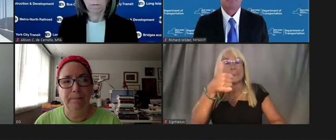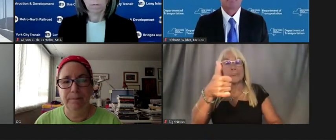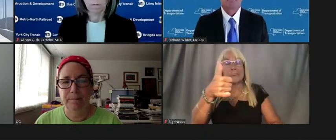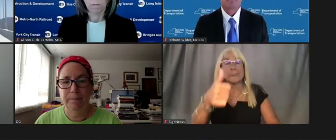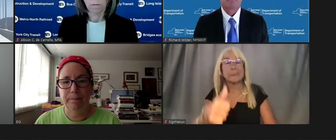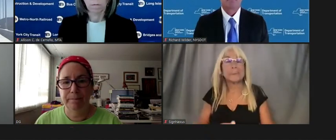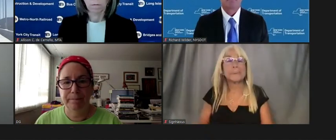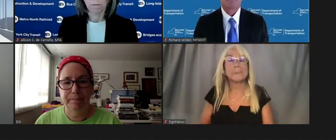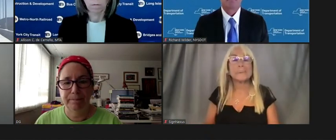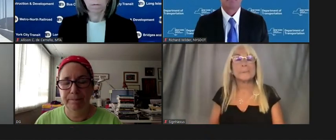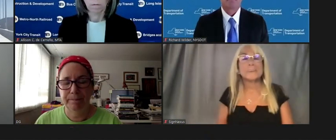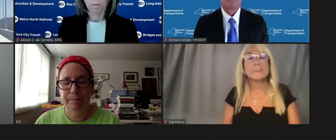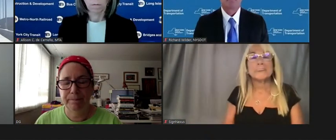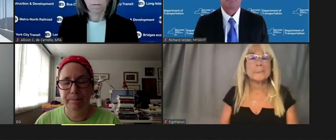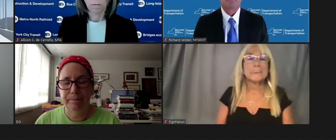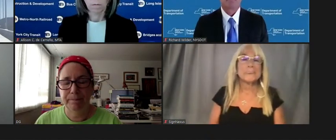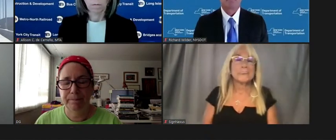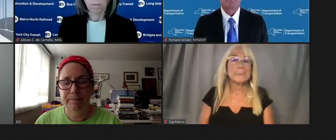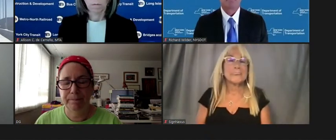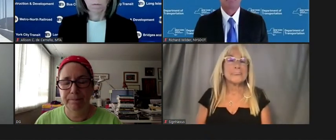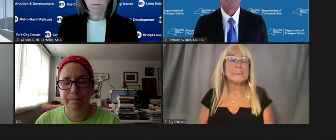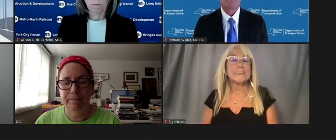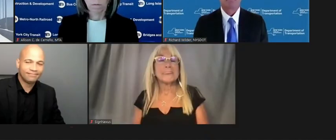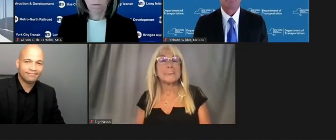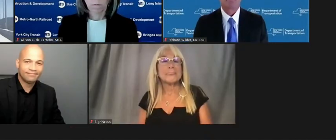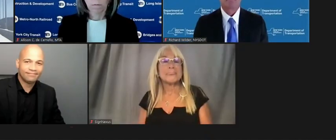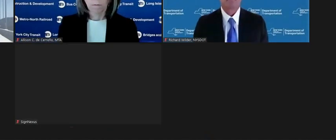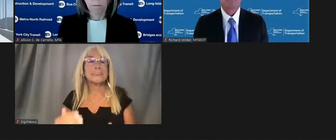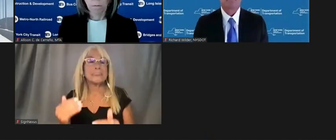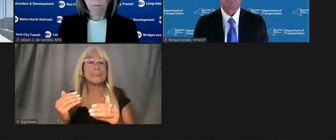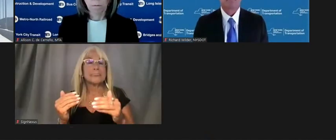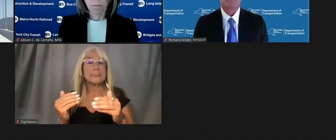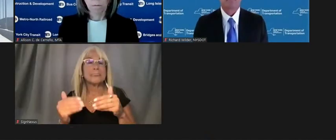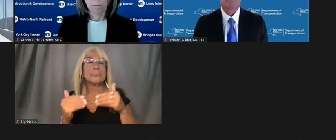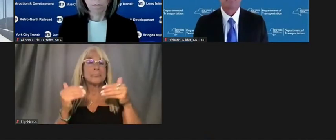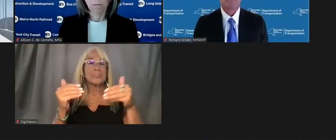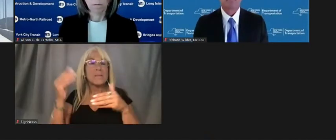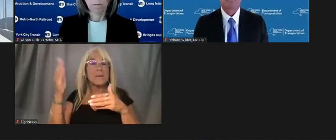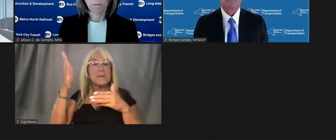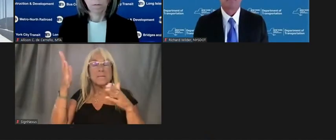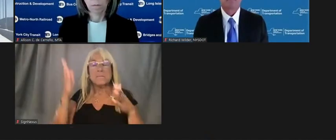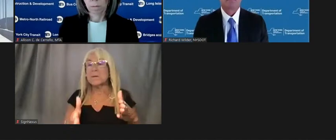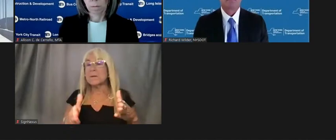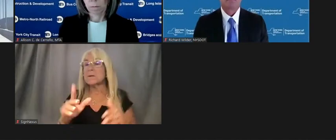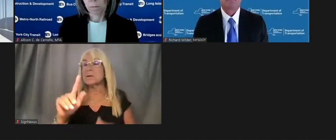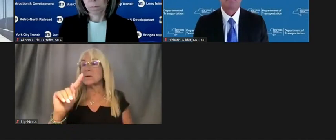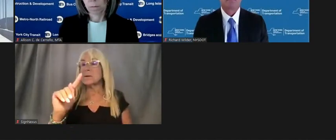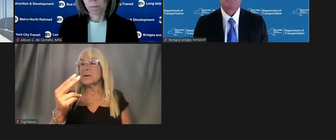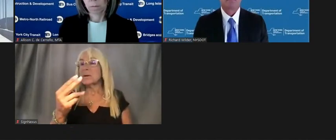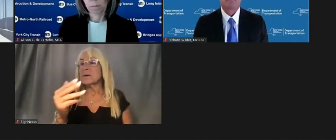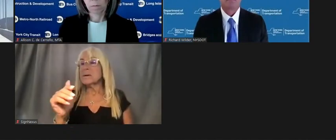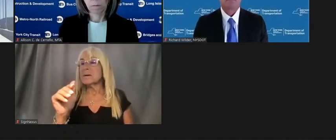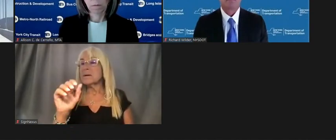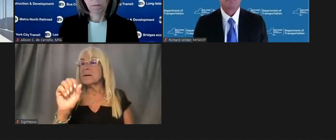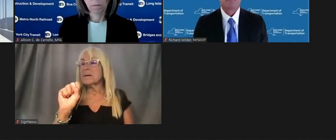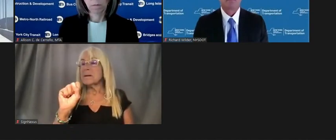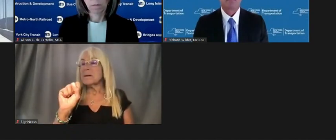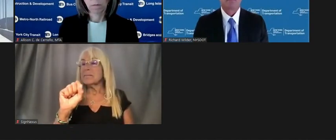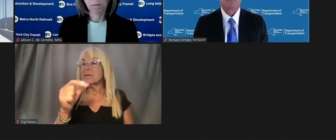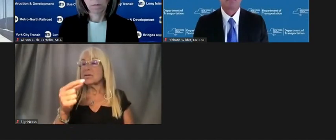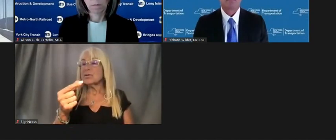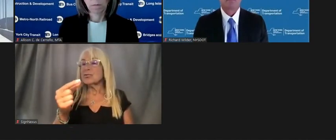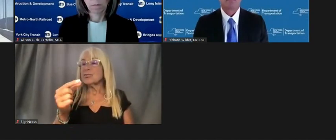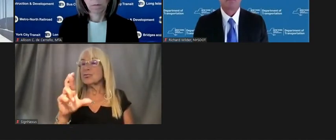thank you our next speaker is Thomas Gretch followed by Eric Dorfman